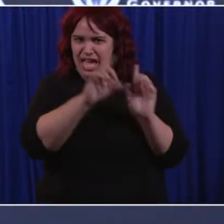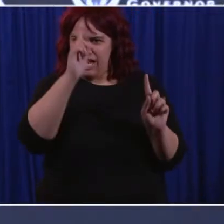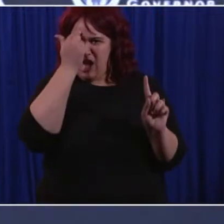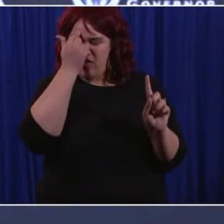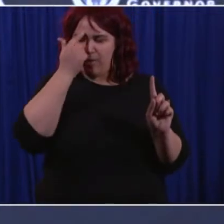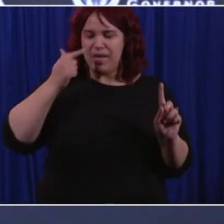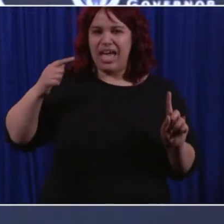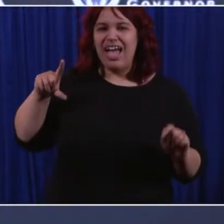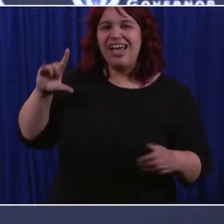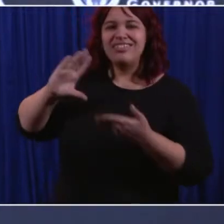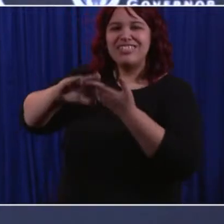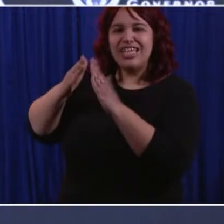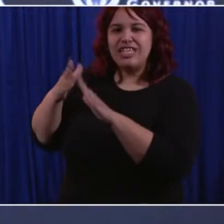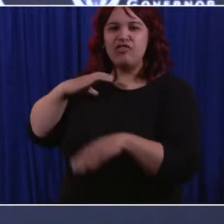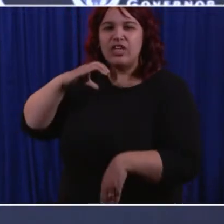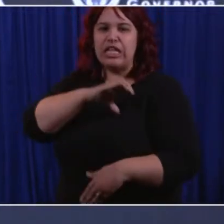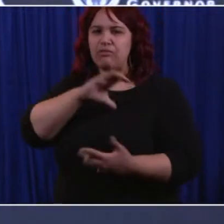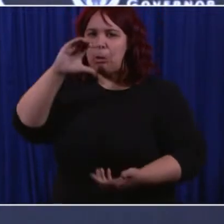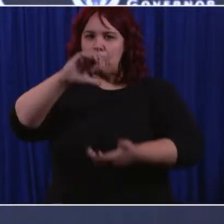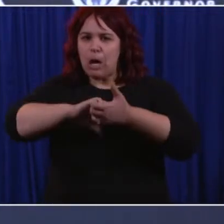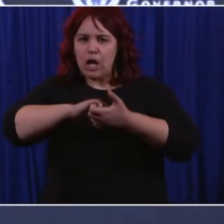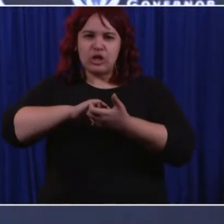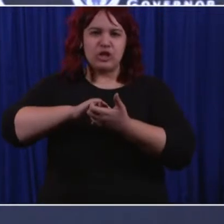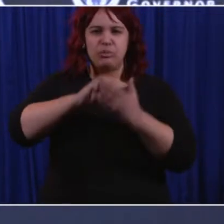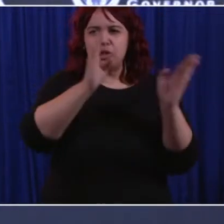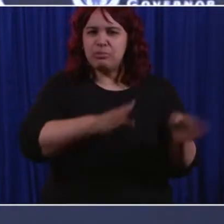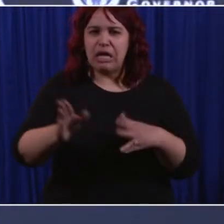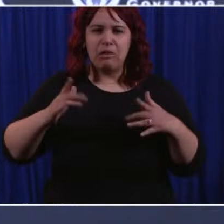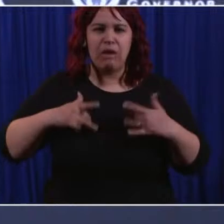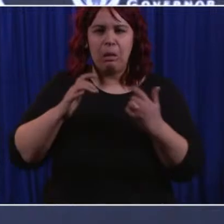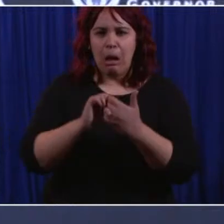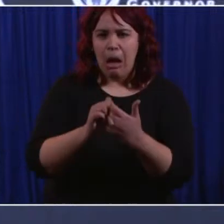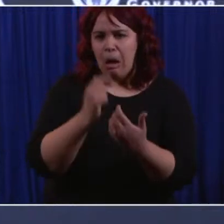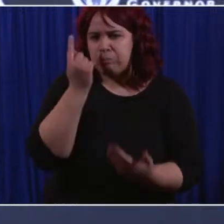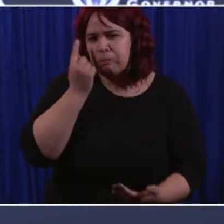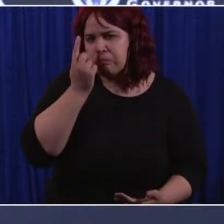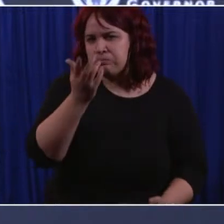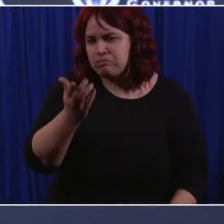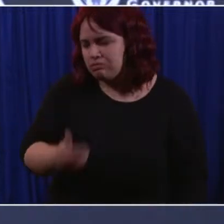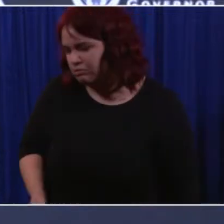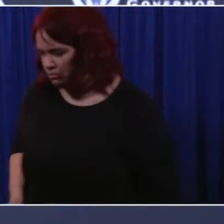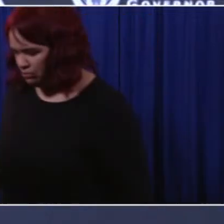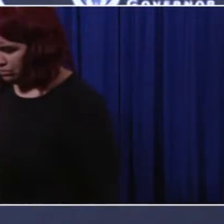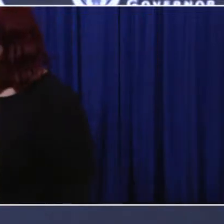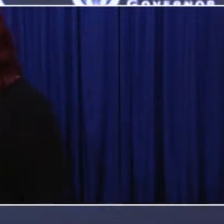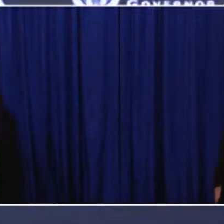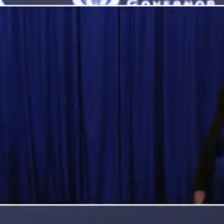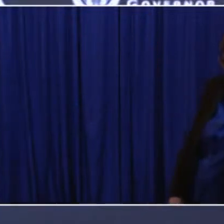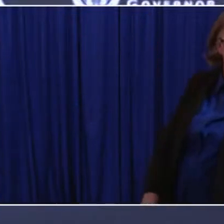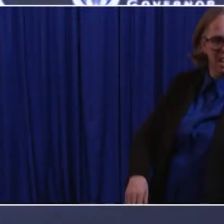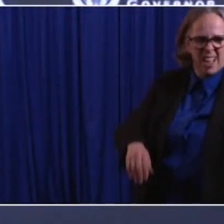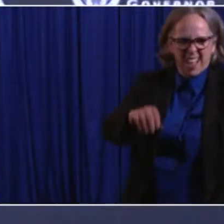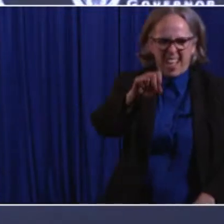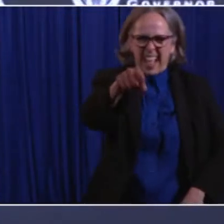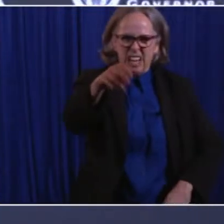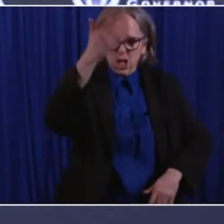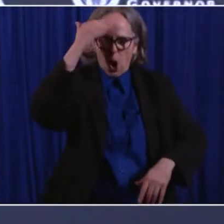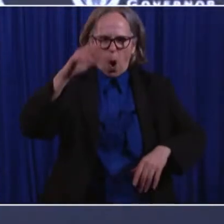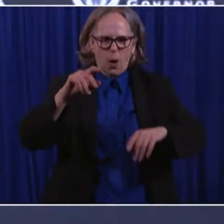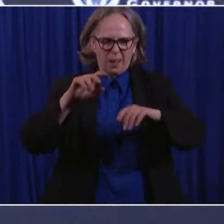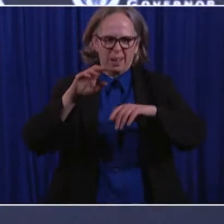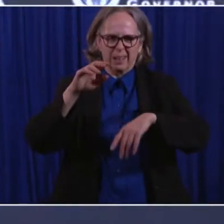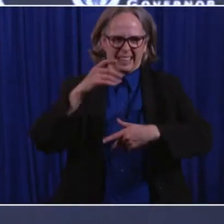city of Cleveland on what that might look like? We've been working with the Browns. I talked to Jimmy Haslam over the